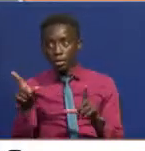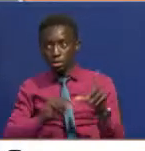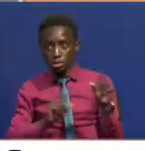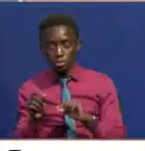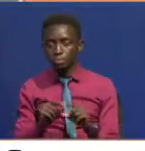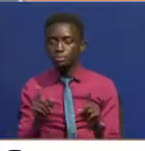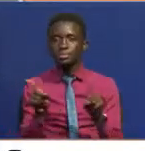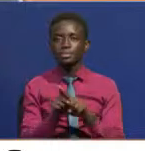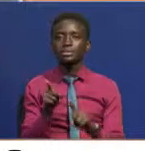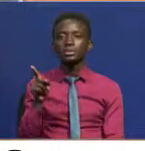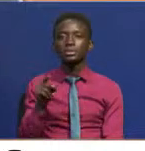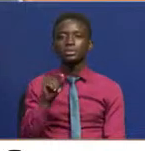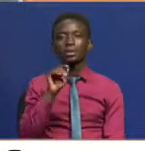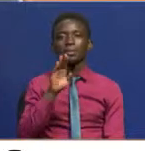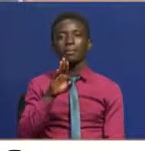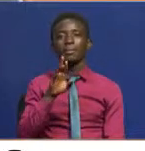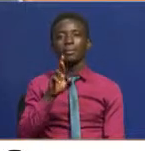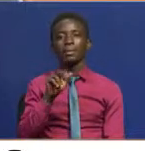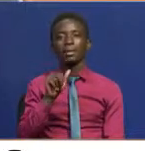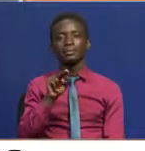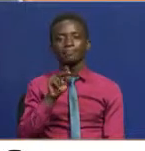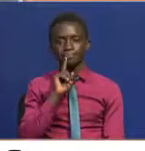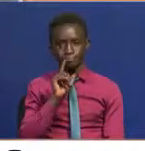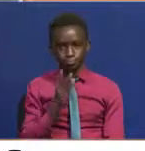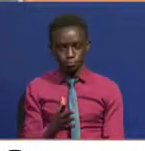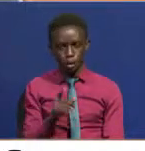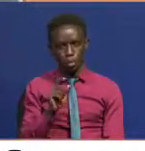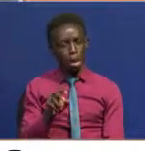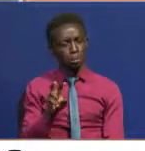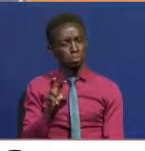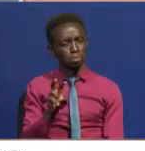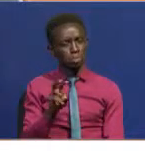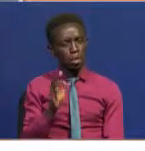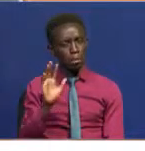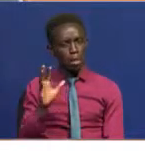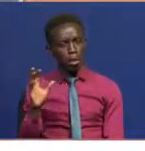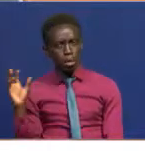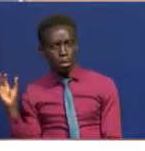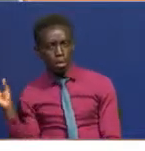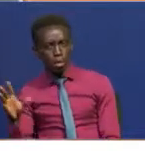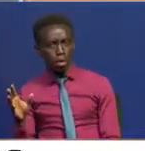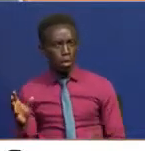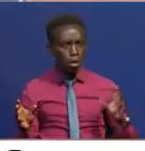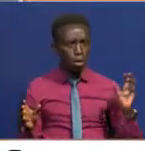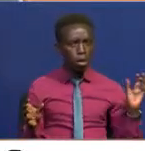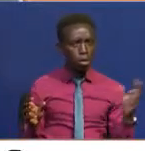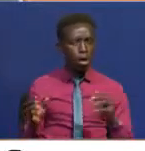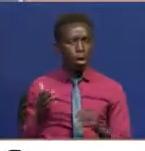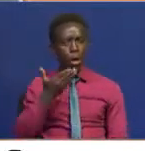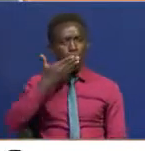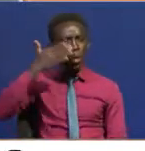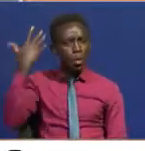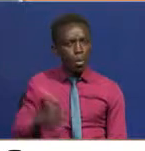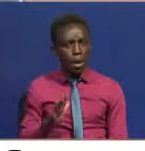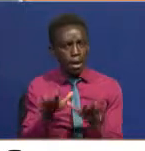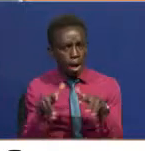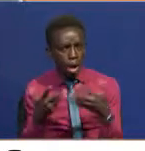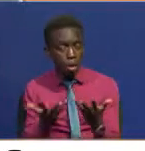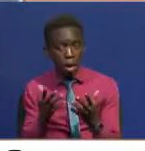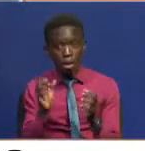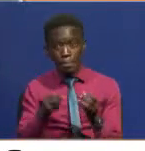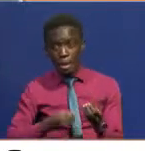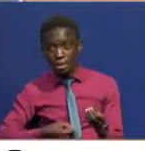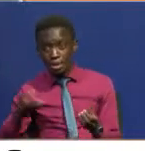Brian was saying, we have to look at how good are they in passing the ball, because you need to pass the ball and that ball should not